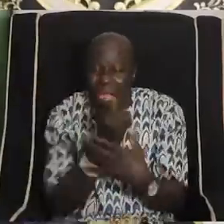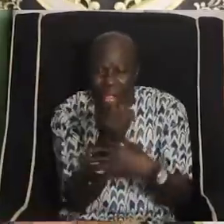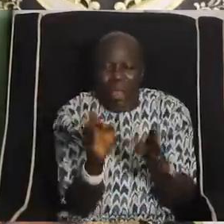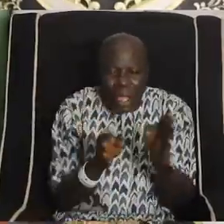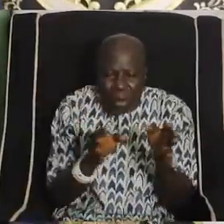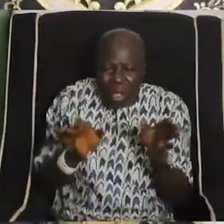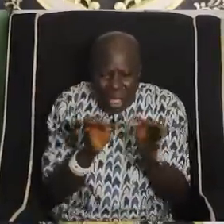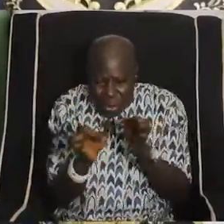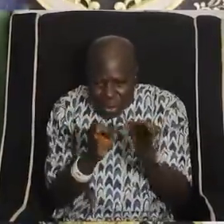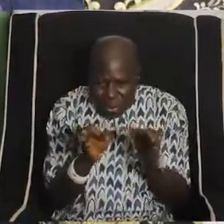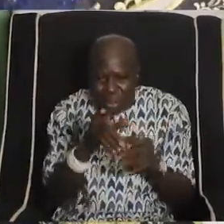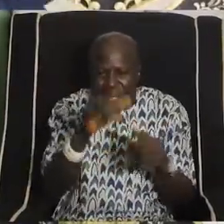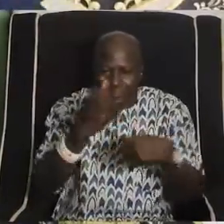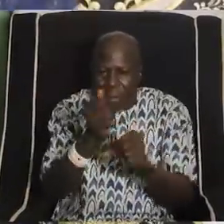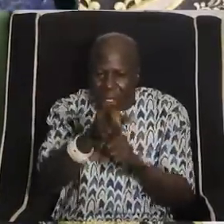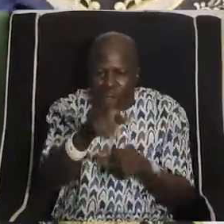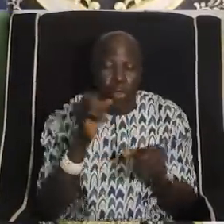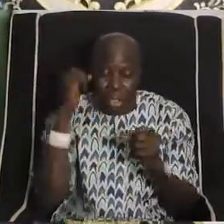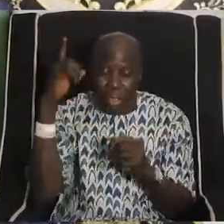I'll be explaining it to you. You understand. But I got a